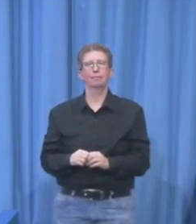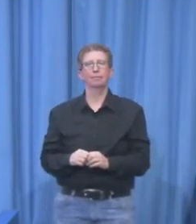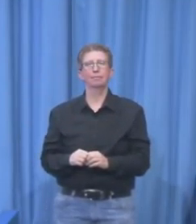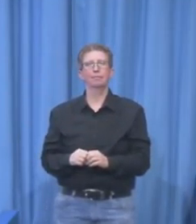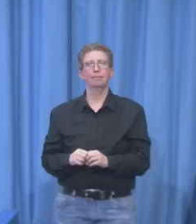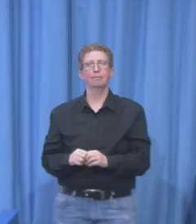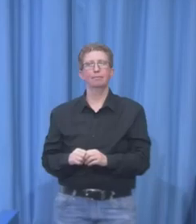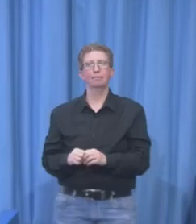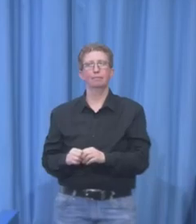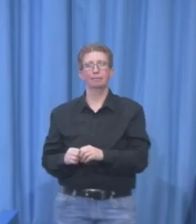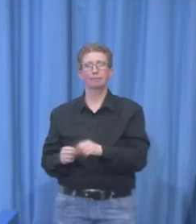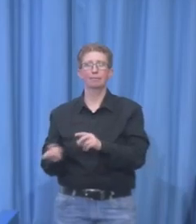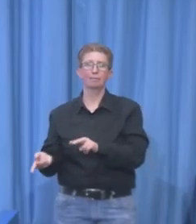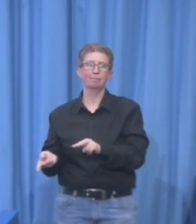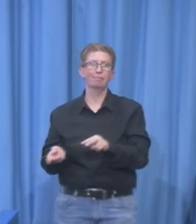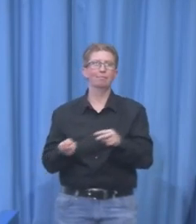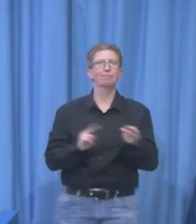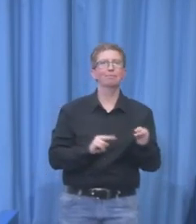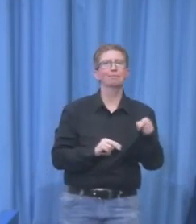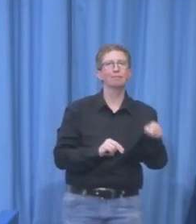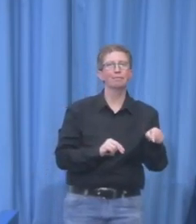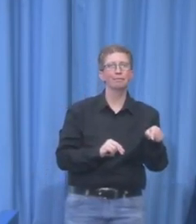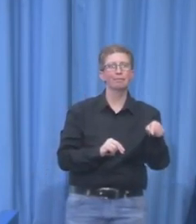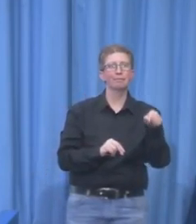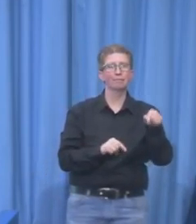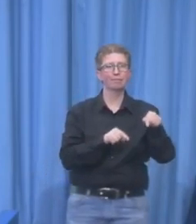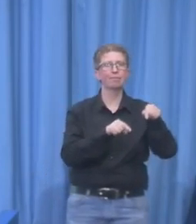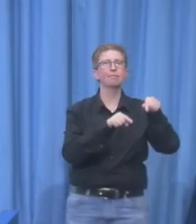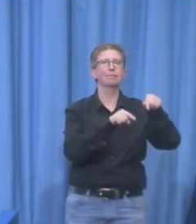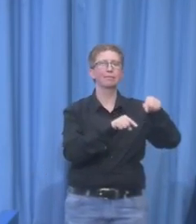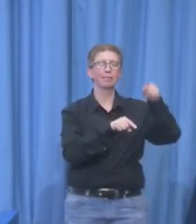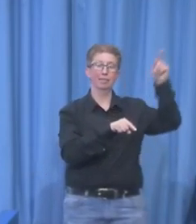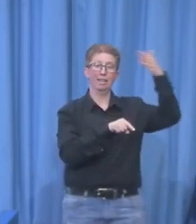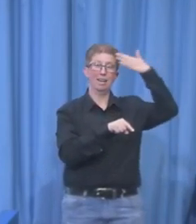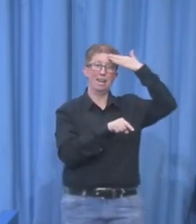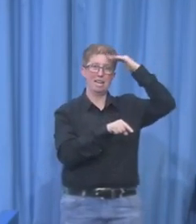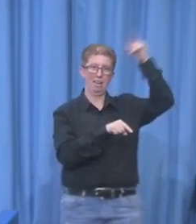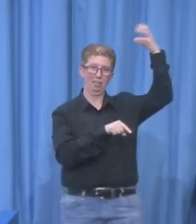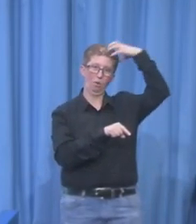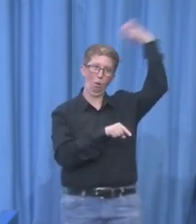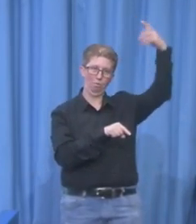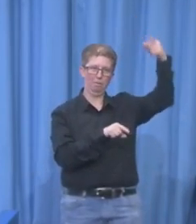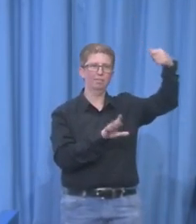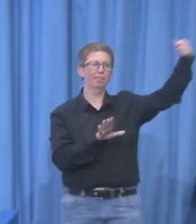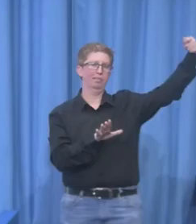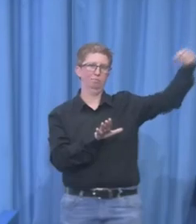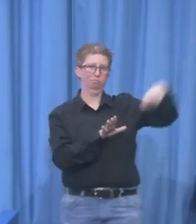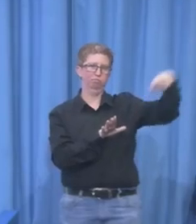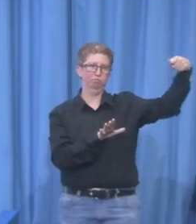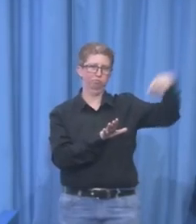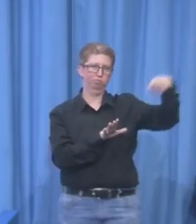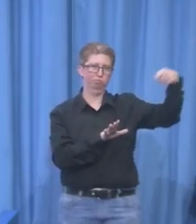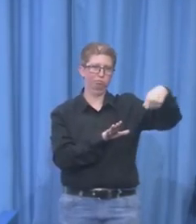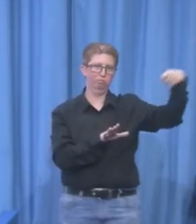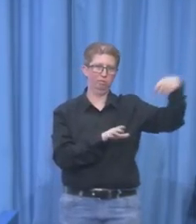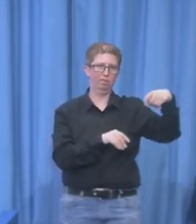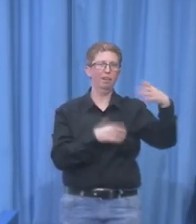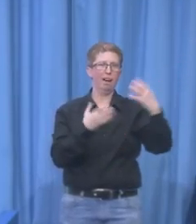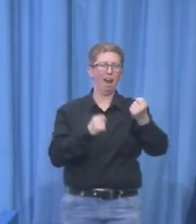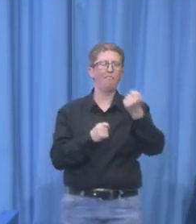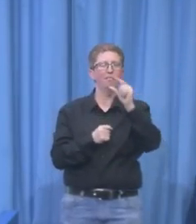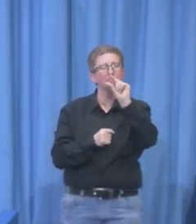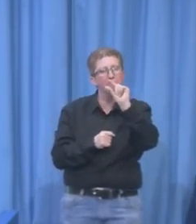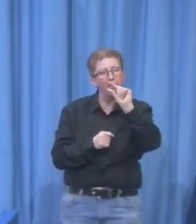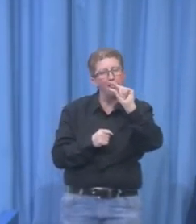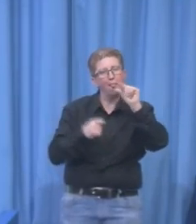people with intellectual disabilities, when they leave school, they're entitled to what's called a rehabilitative training allowance. So they would get that